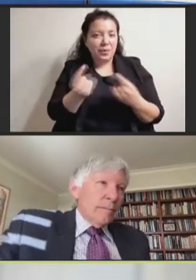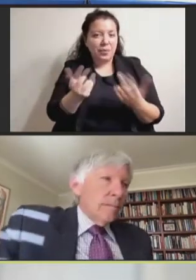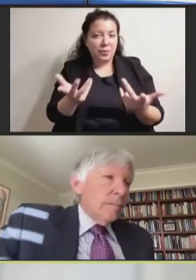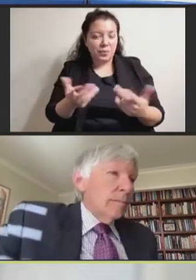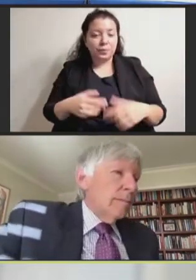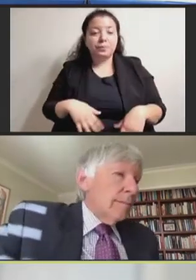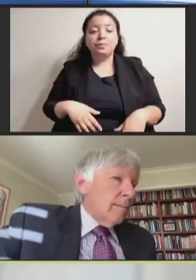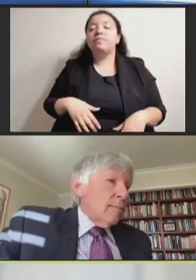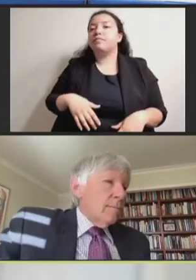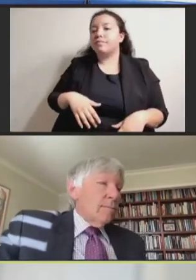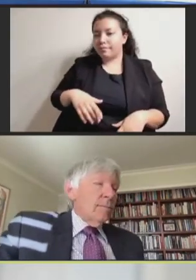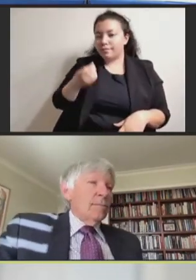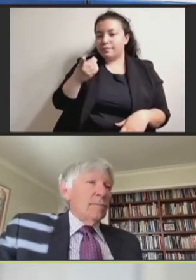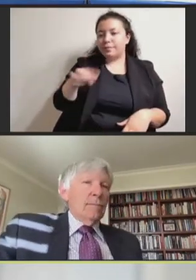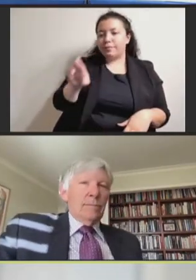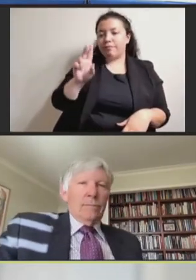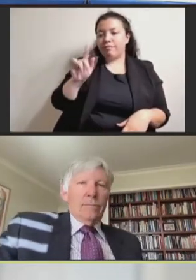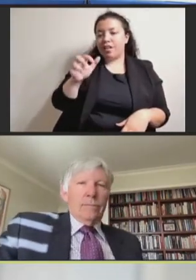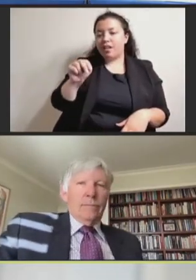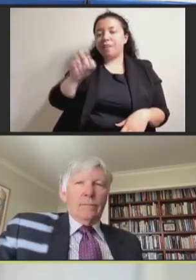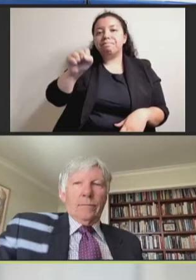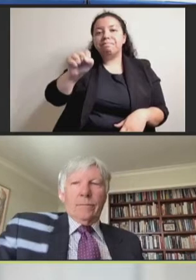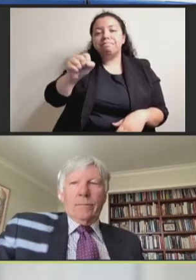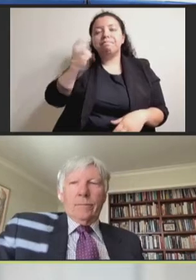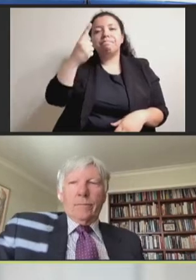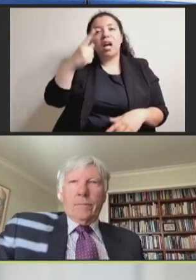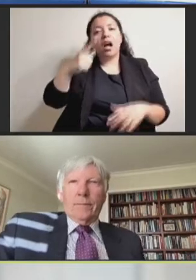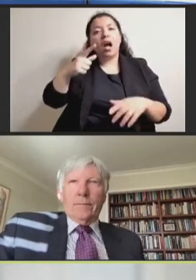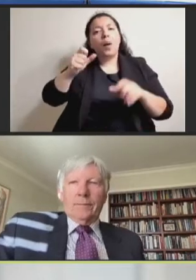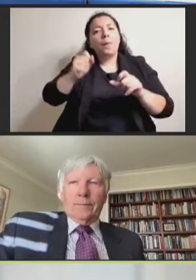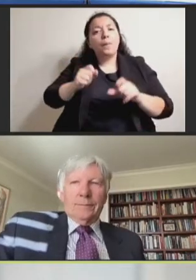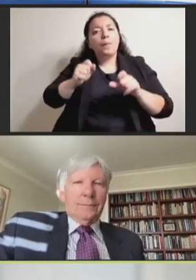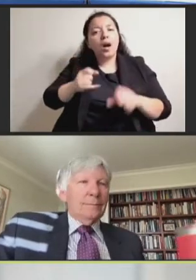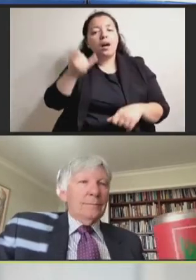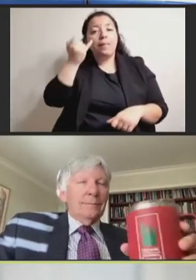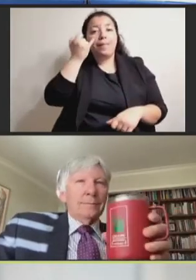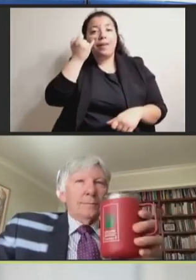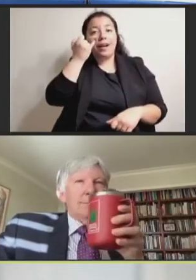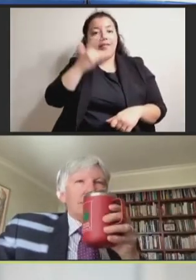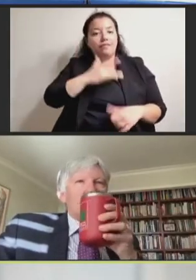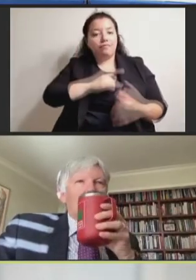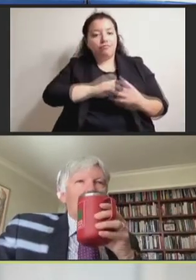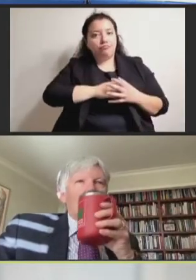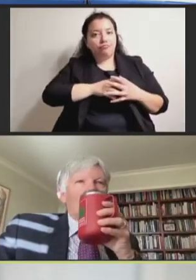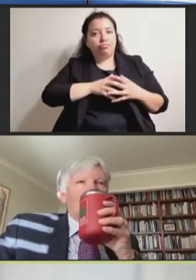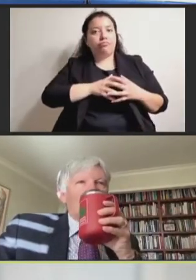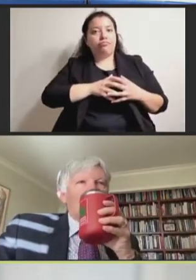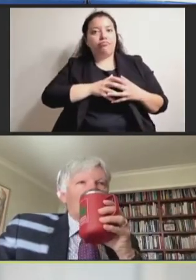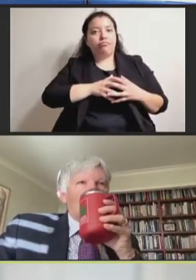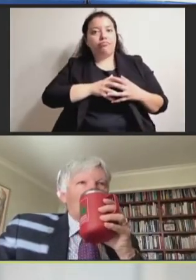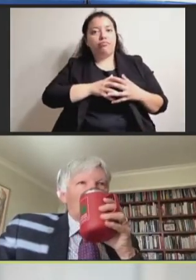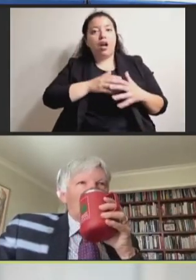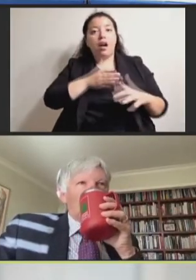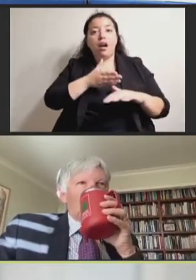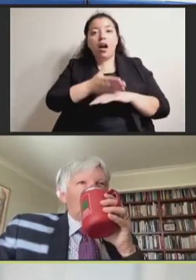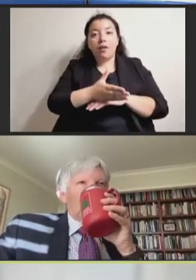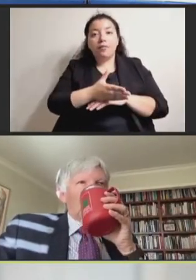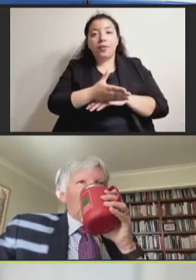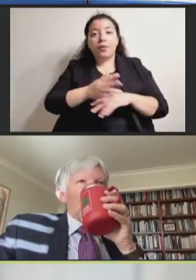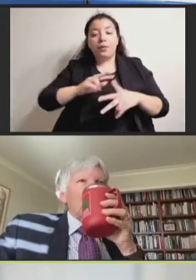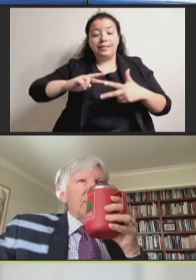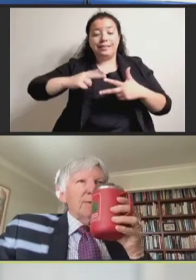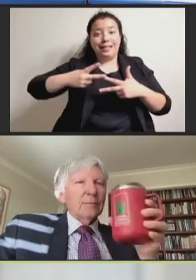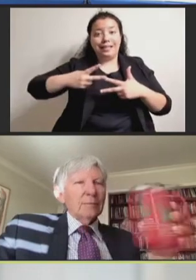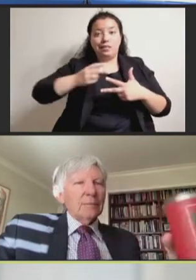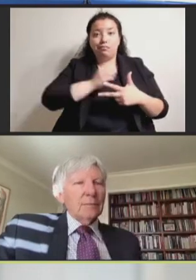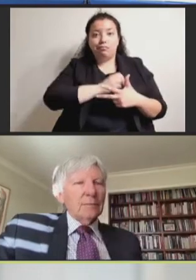that individuals, in particular for the myocarditis outcome that we were looking at, that individuals who had myocarditis after the second dose, for